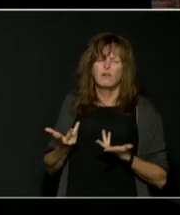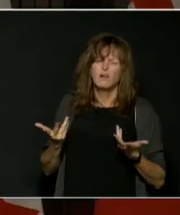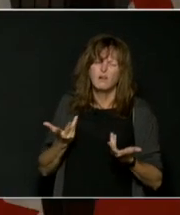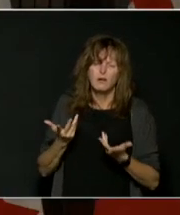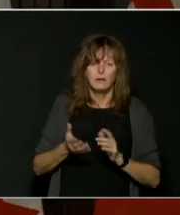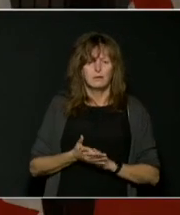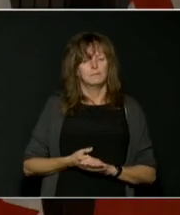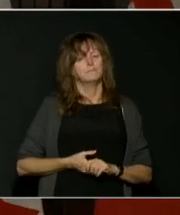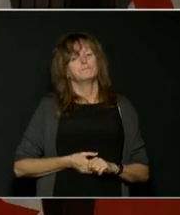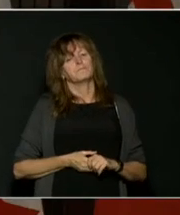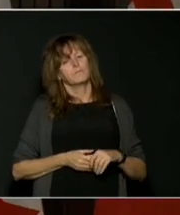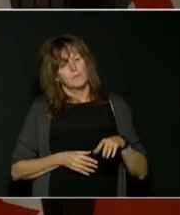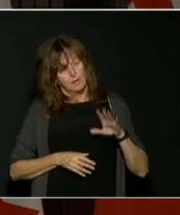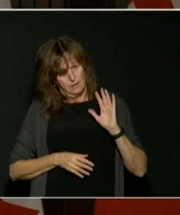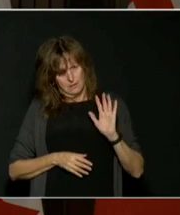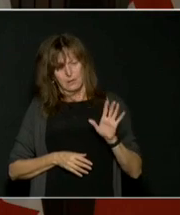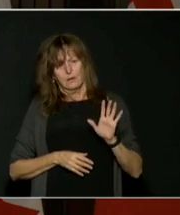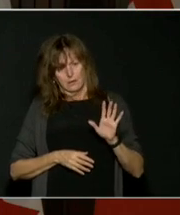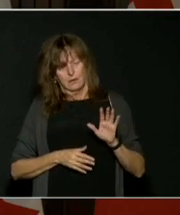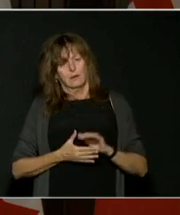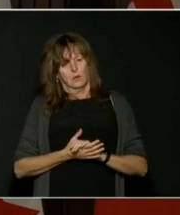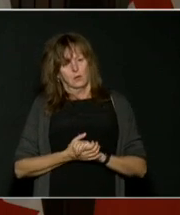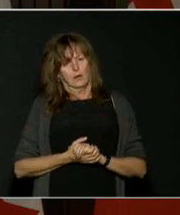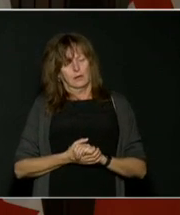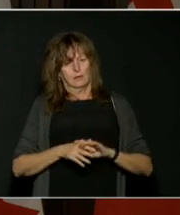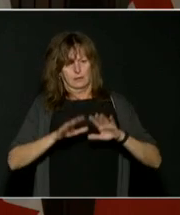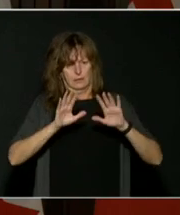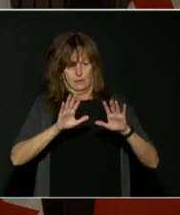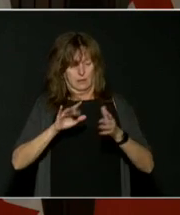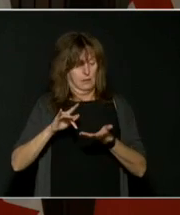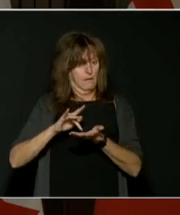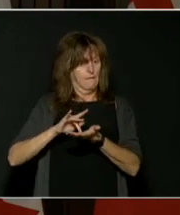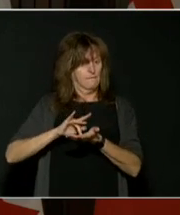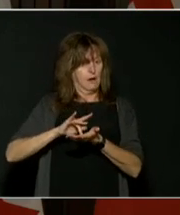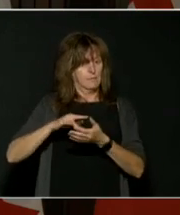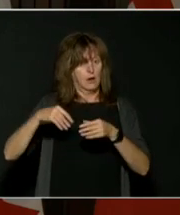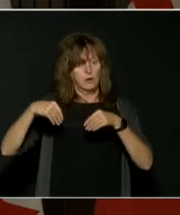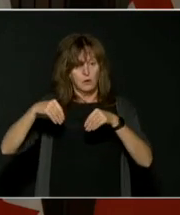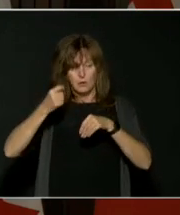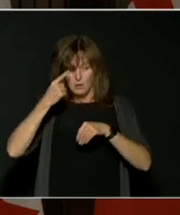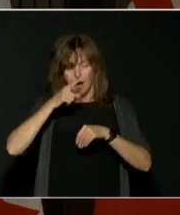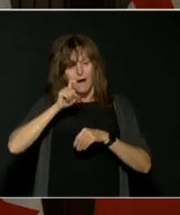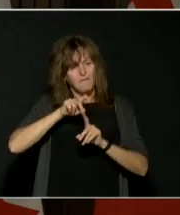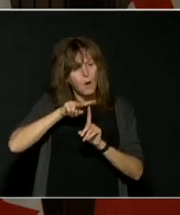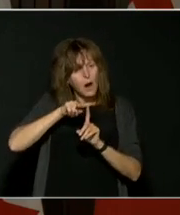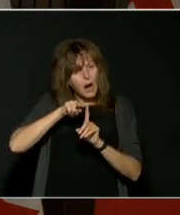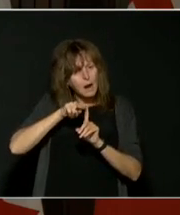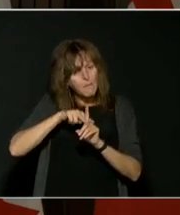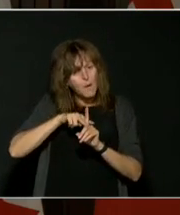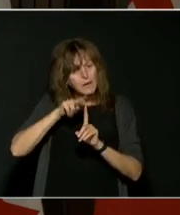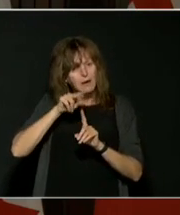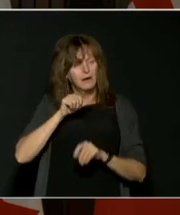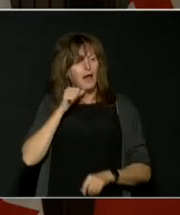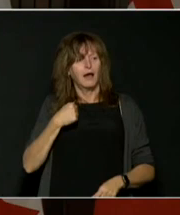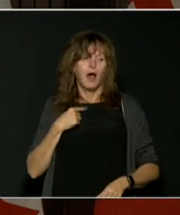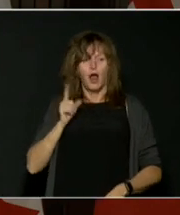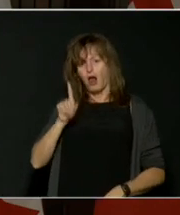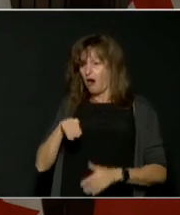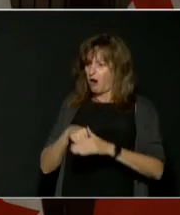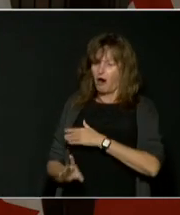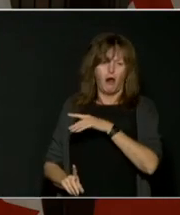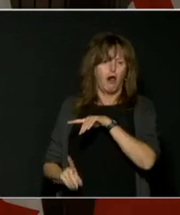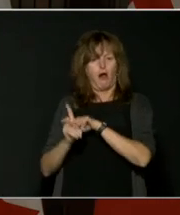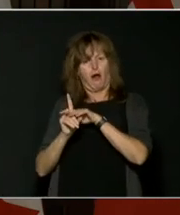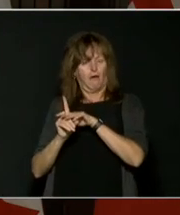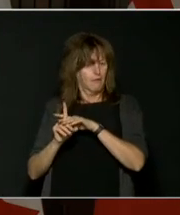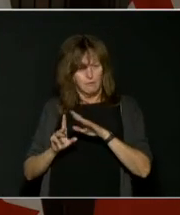Well, I know that the pharmacies are going to be using an appointment system. They'll be screening people before they come. If they have any symptoms, they will